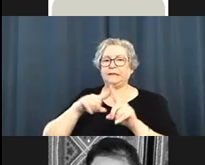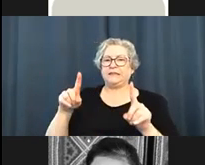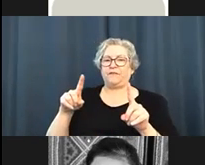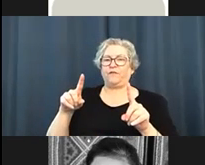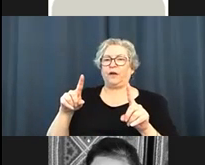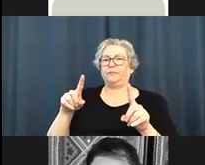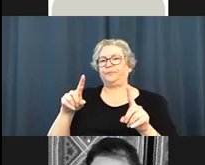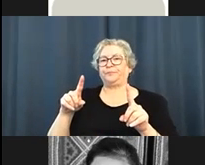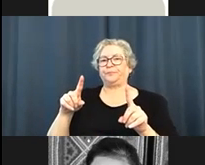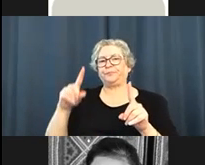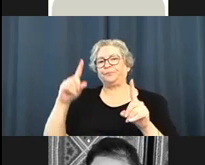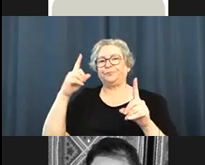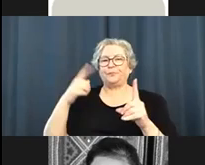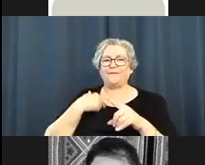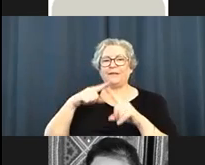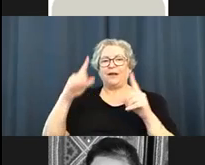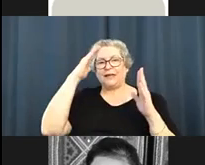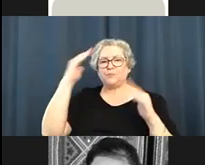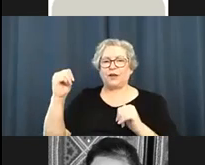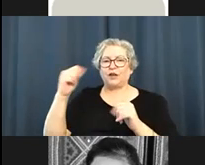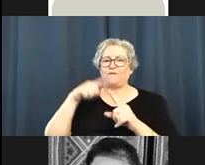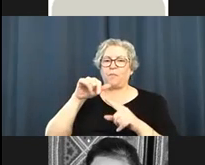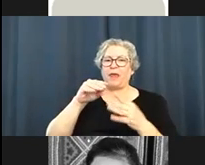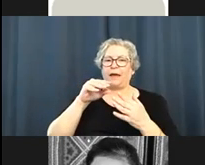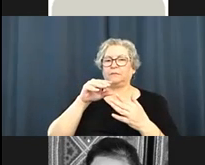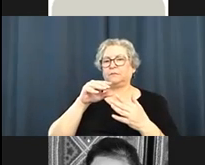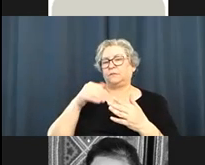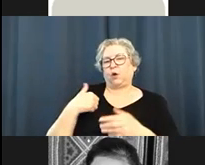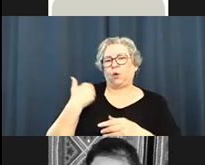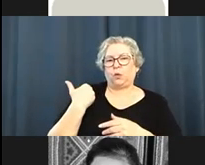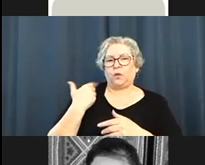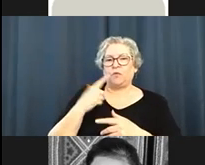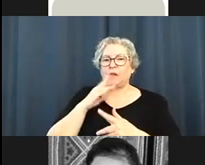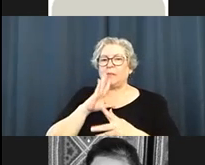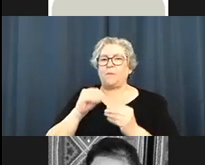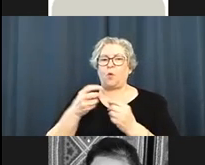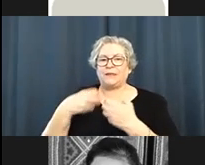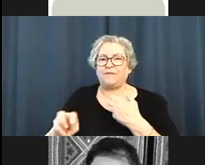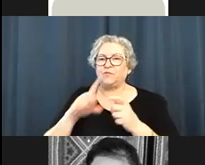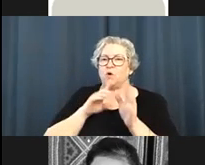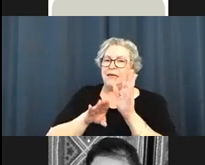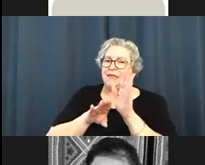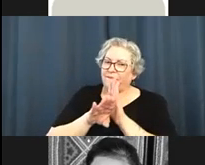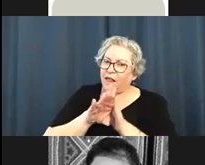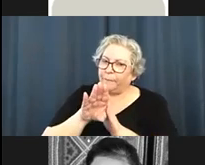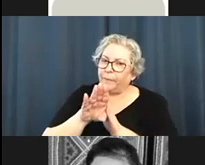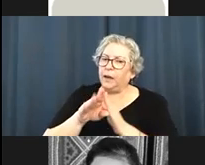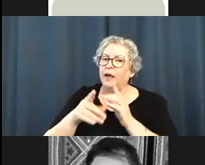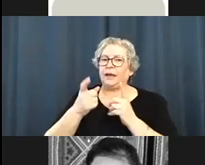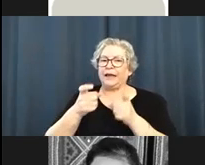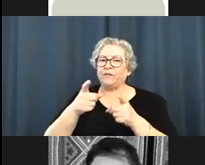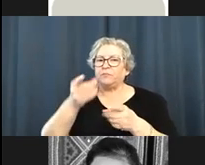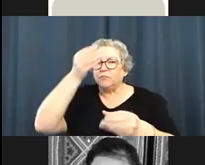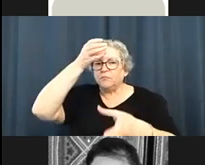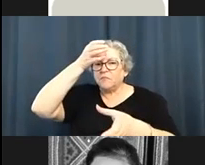have expectations that could be a little tough for them to meet. So the idea of developing a youth and giving them the knowledge